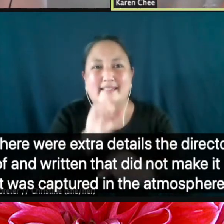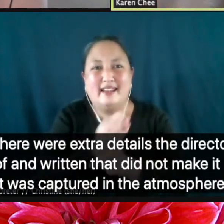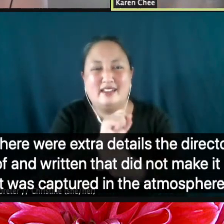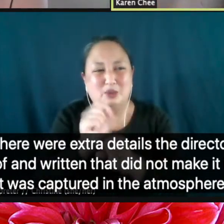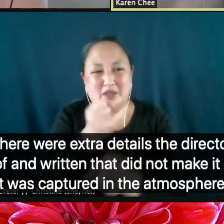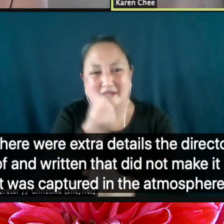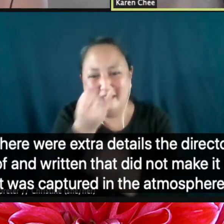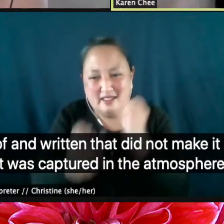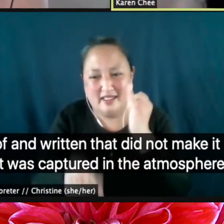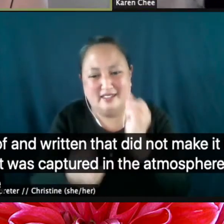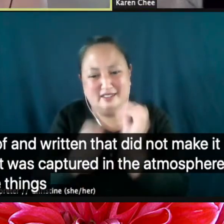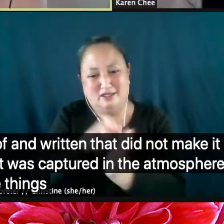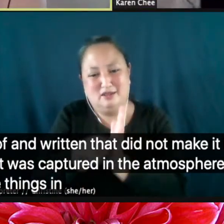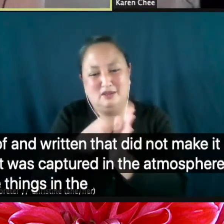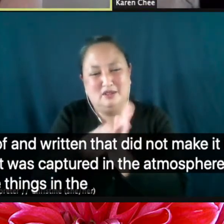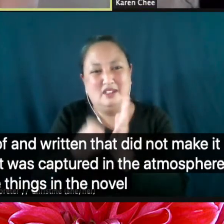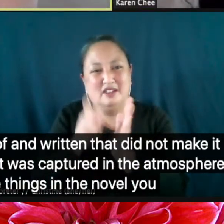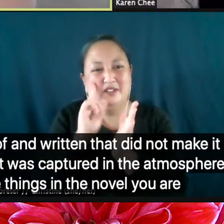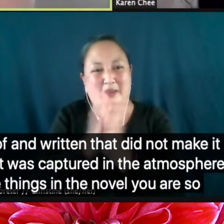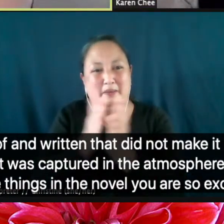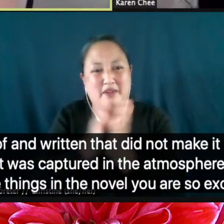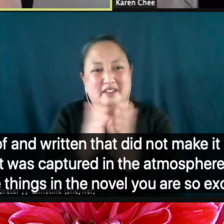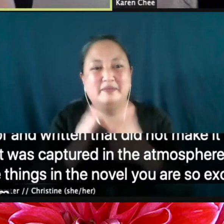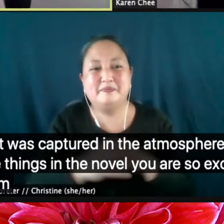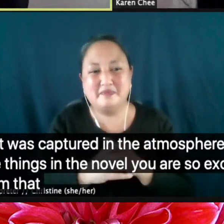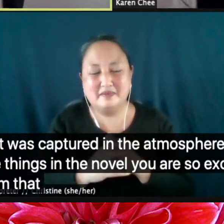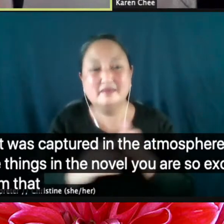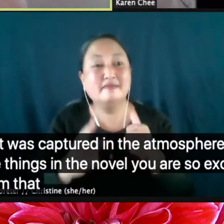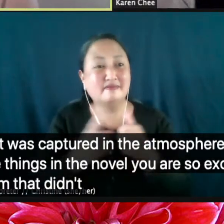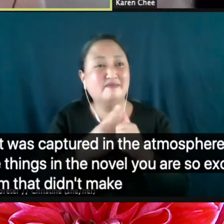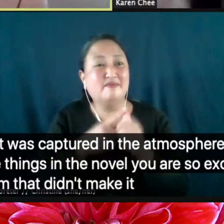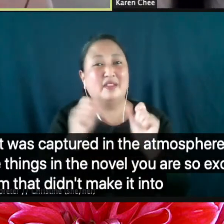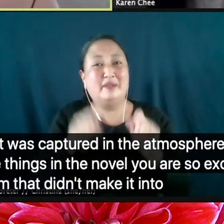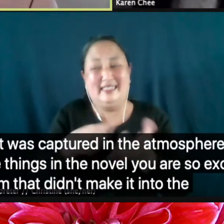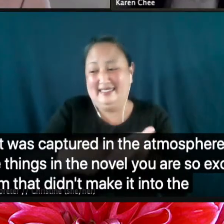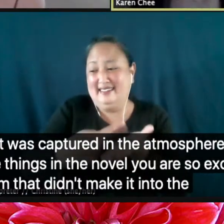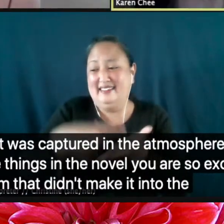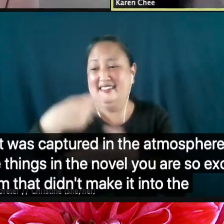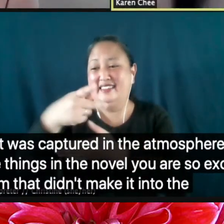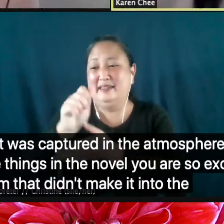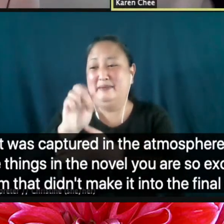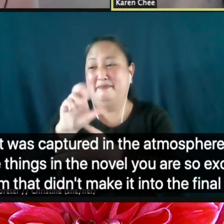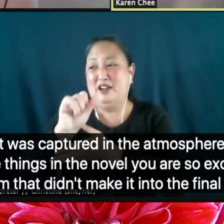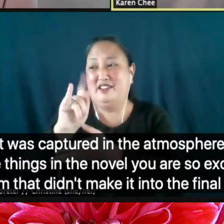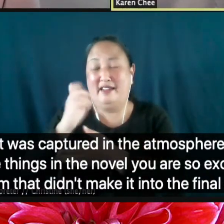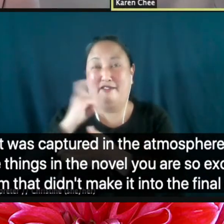final draft? First of all, we could talk about Parasite for like another 10 hours. But I will refrain.